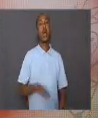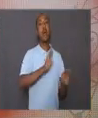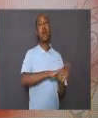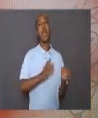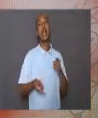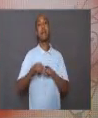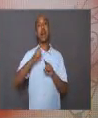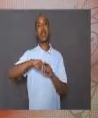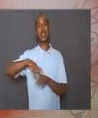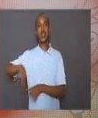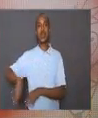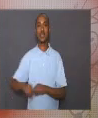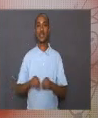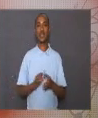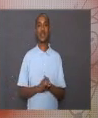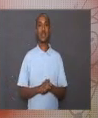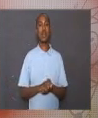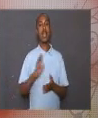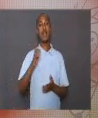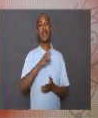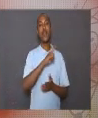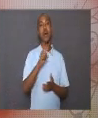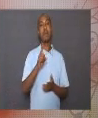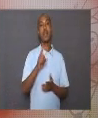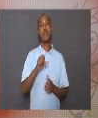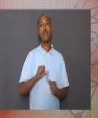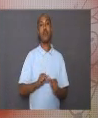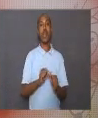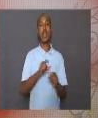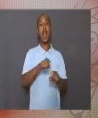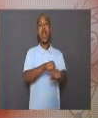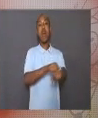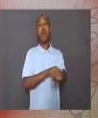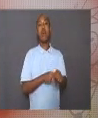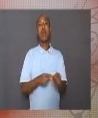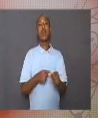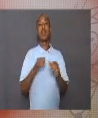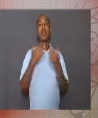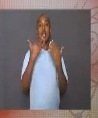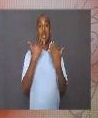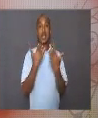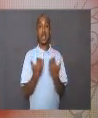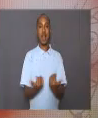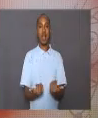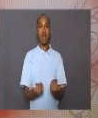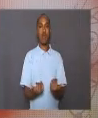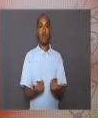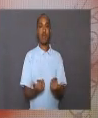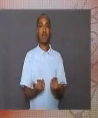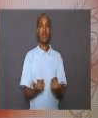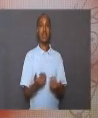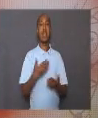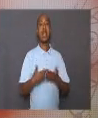Welcome back, students. If you have been following along until now, this should have been